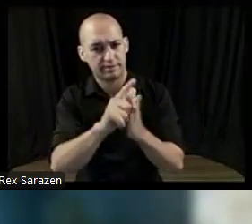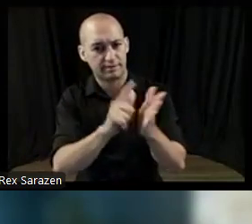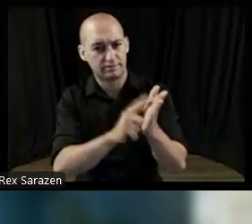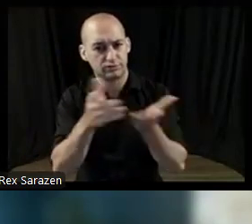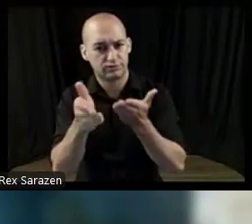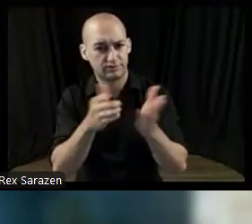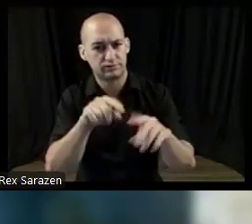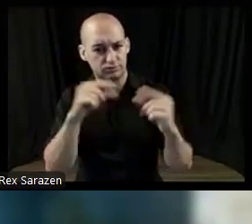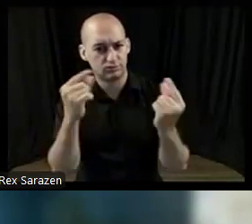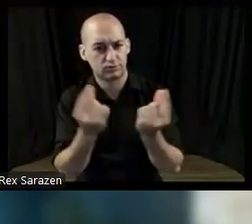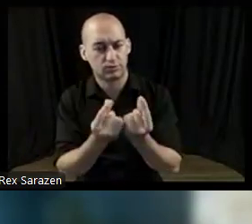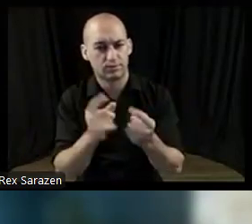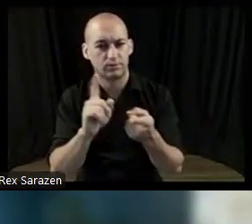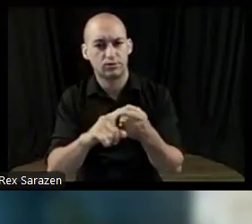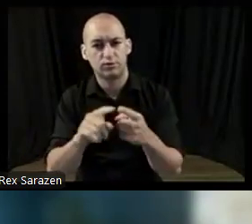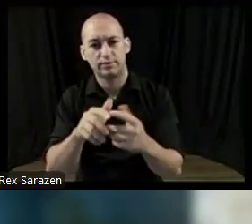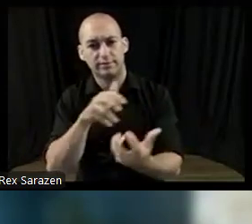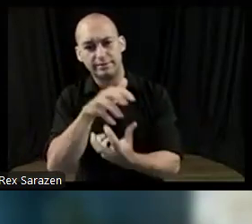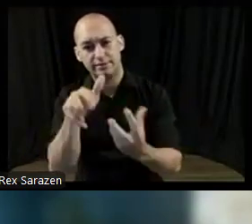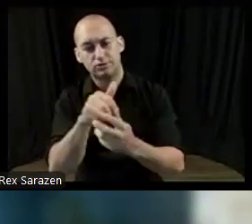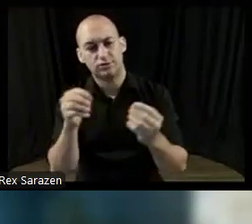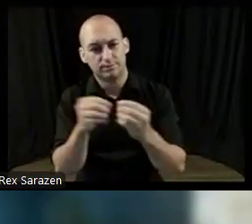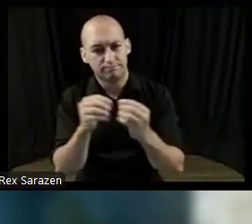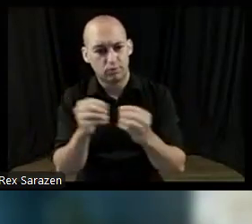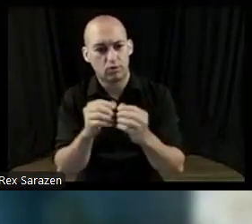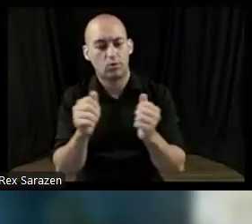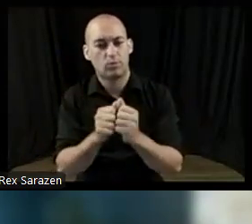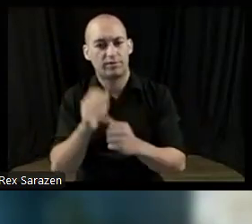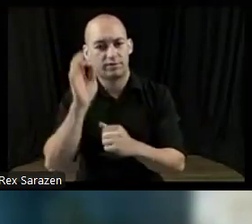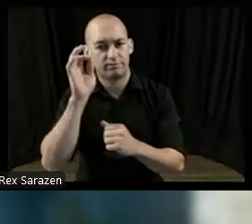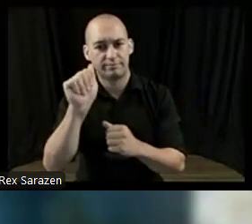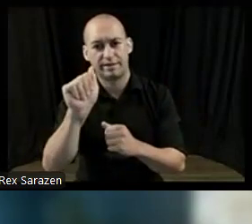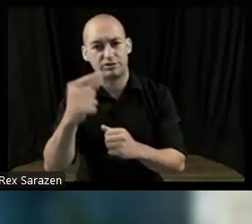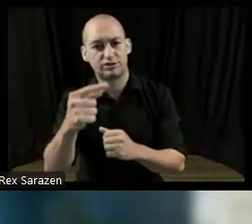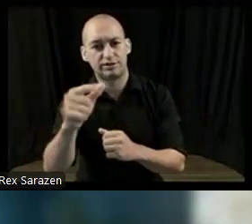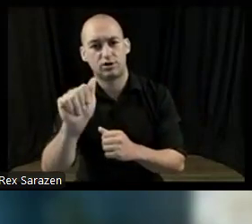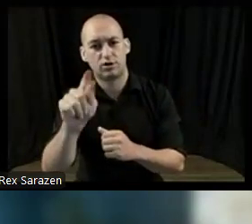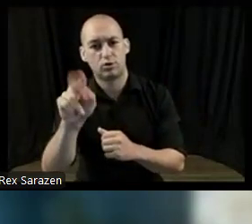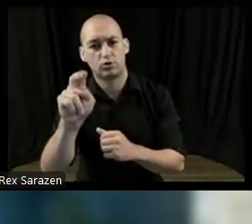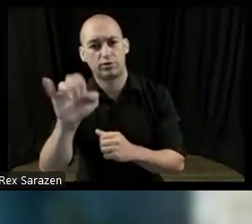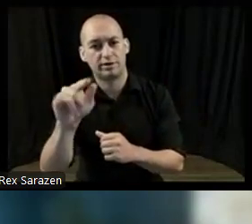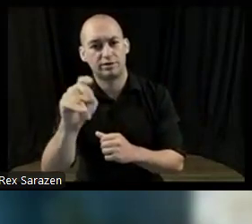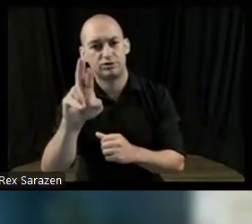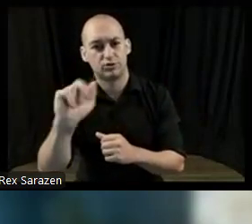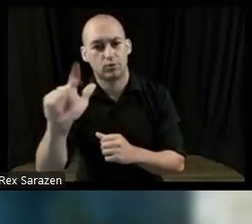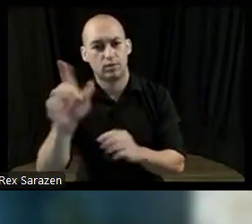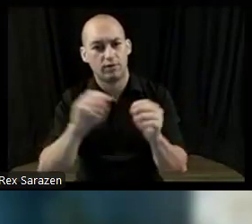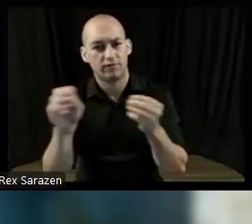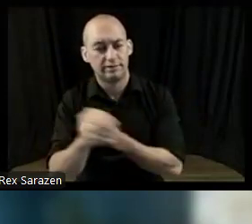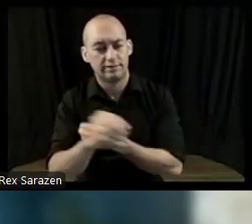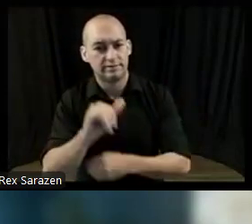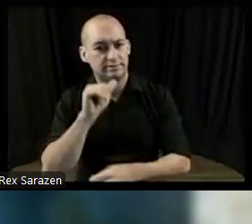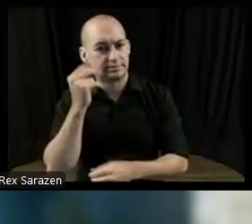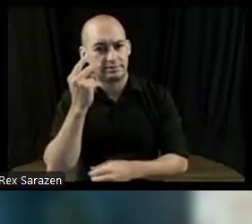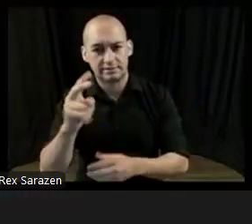to engage more actively with the Attorney General's office. And I don't think we've seen an agenda yet